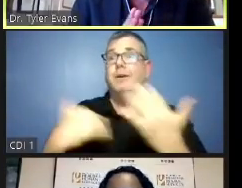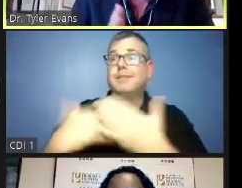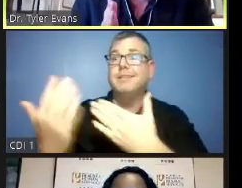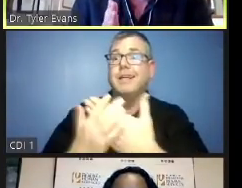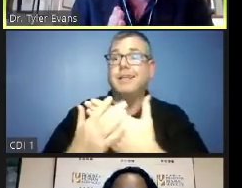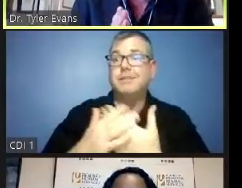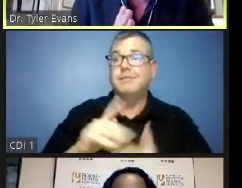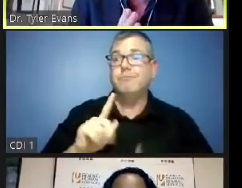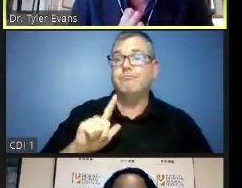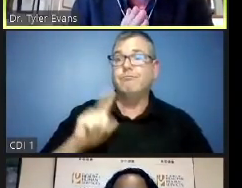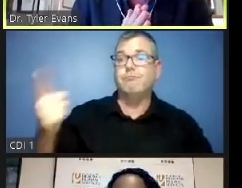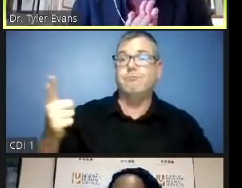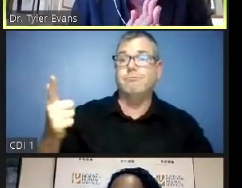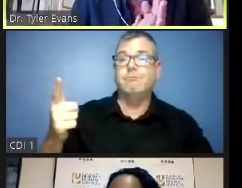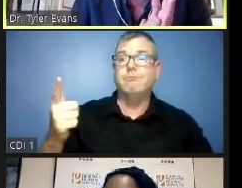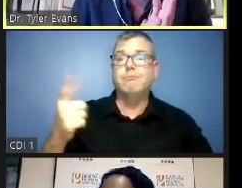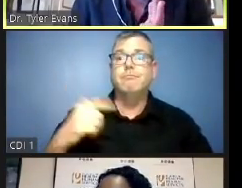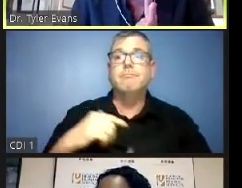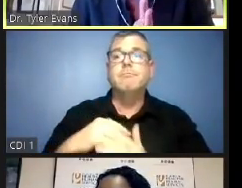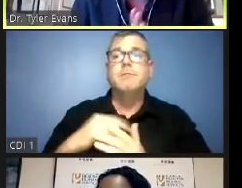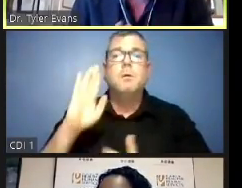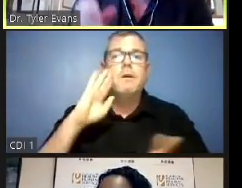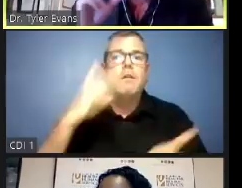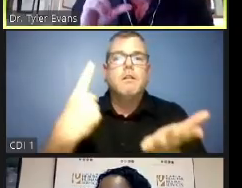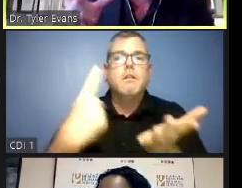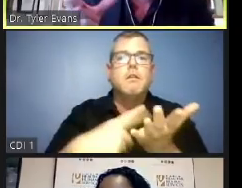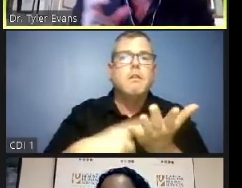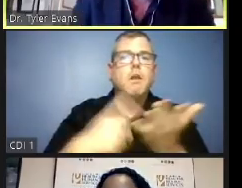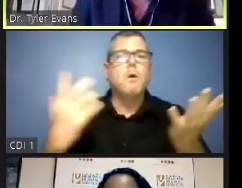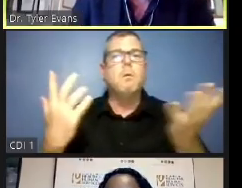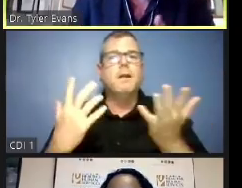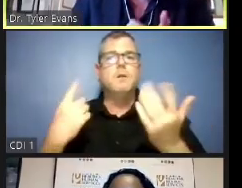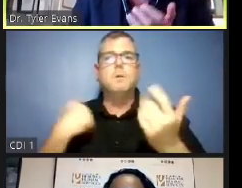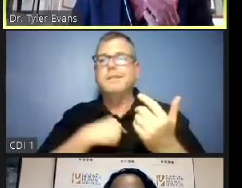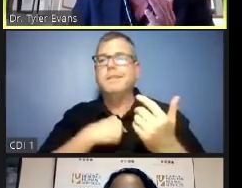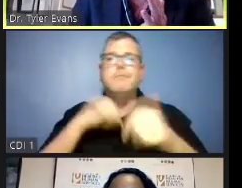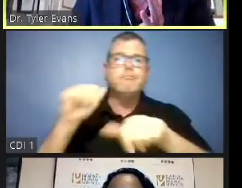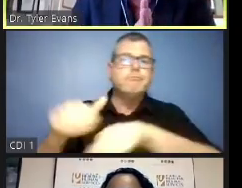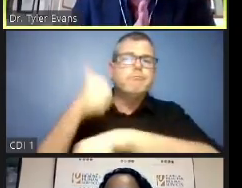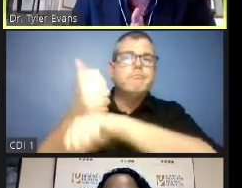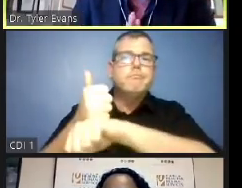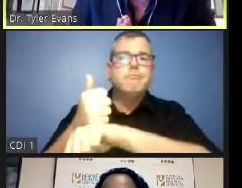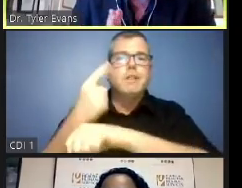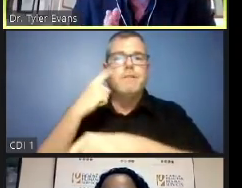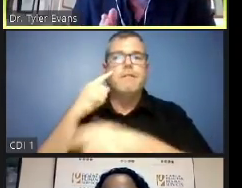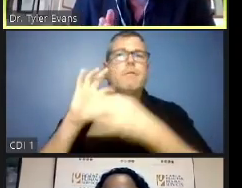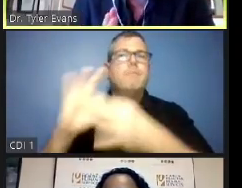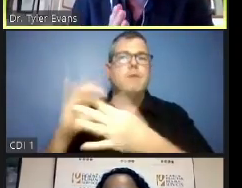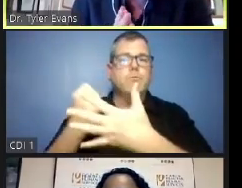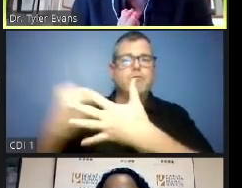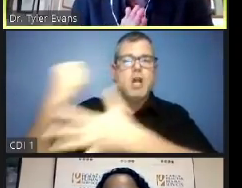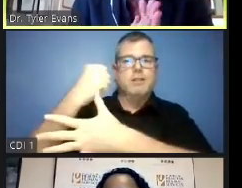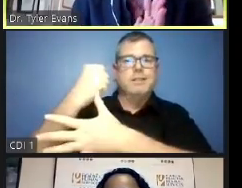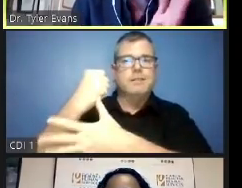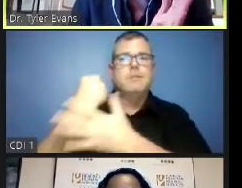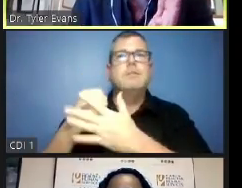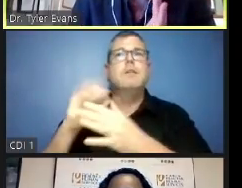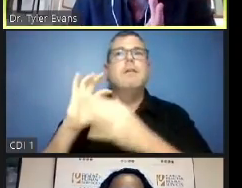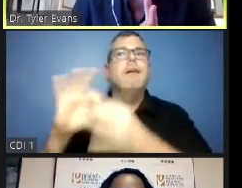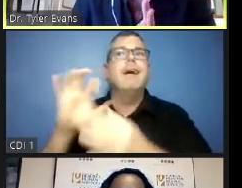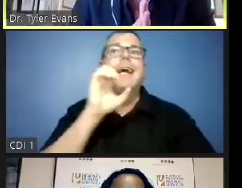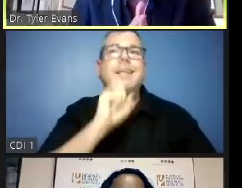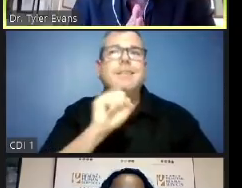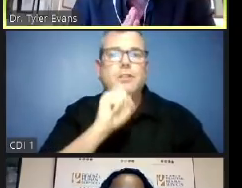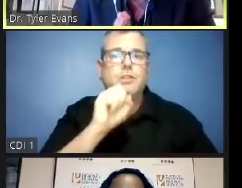created a sort of roadmap to prioritize folks within the age strata. Next slide.